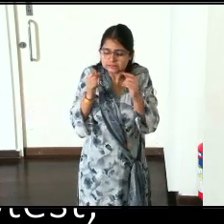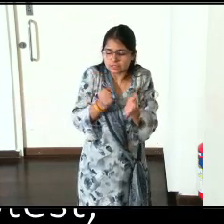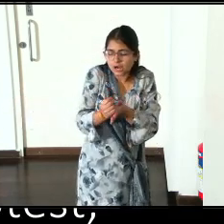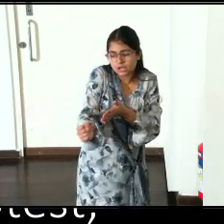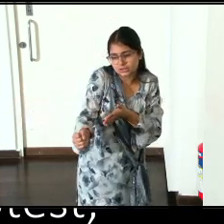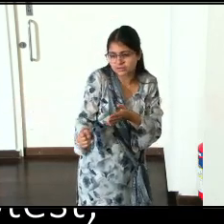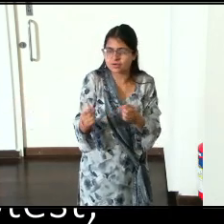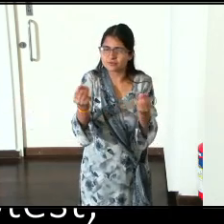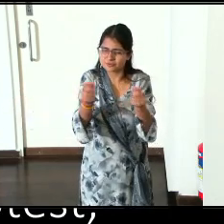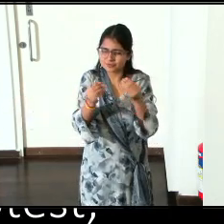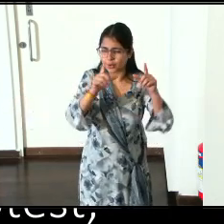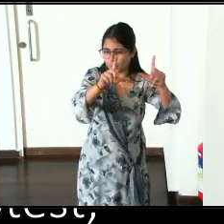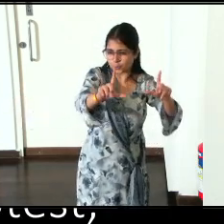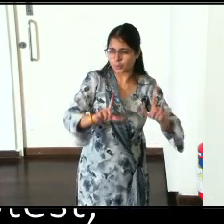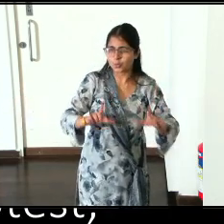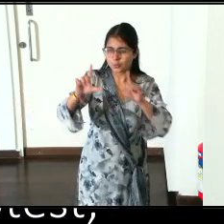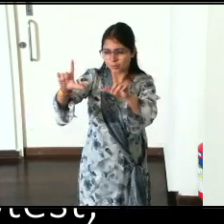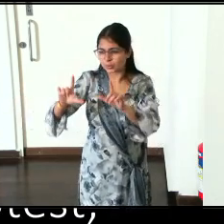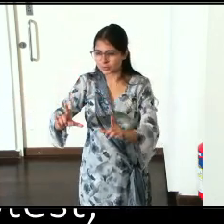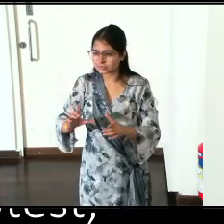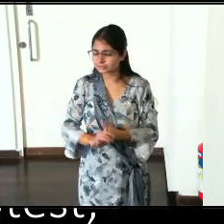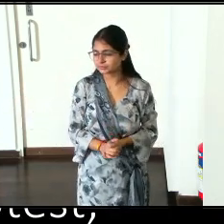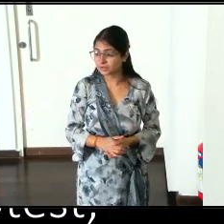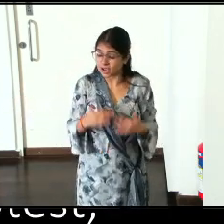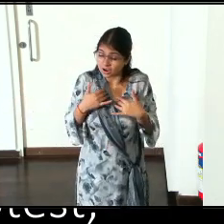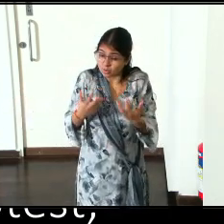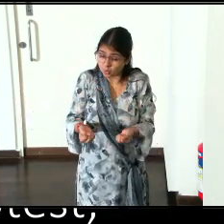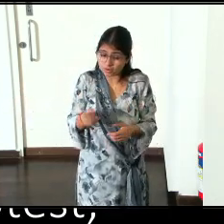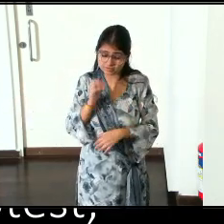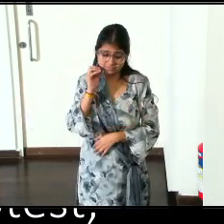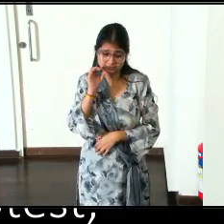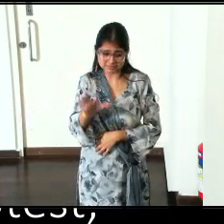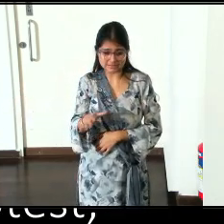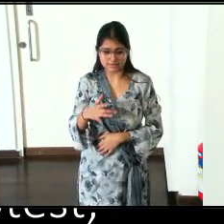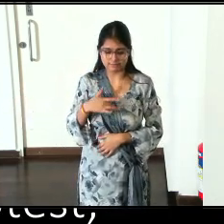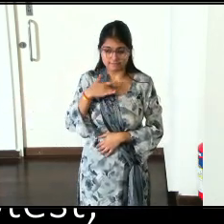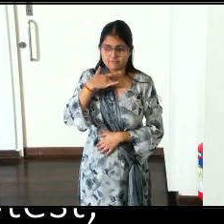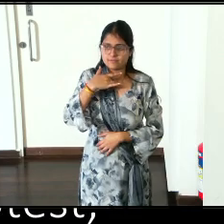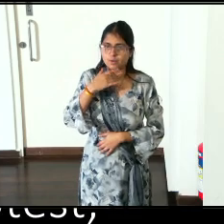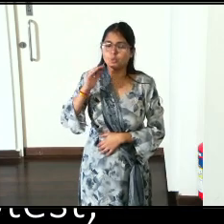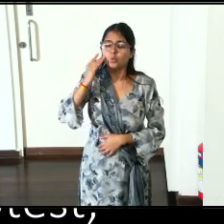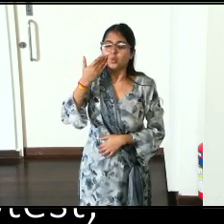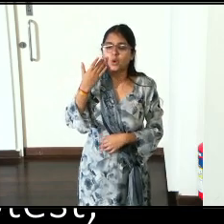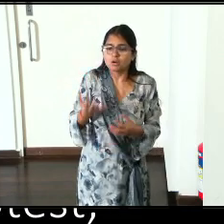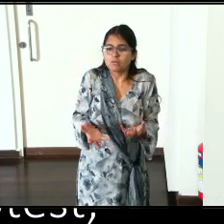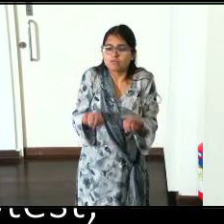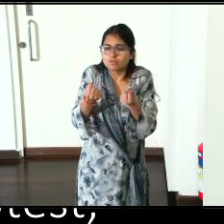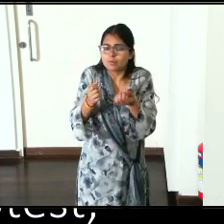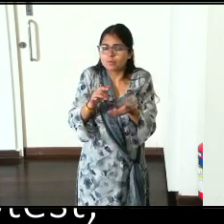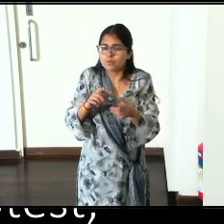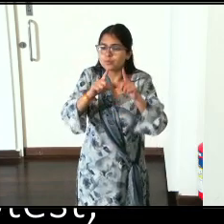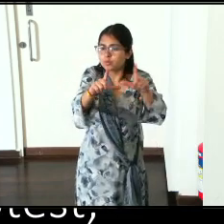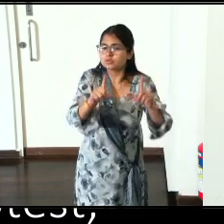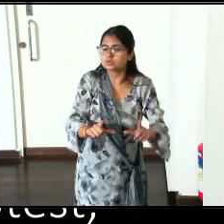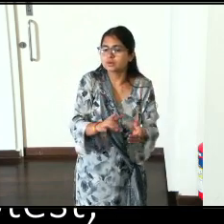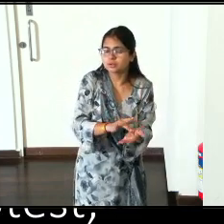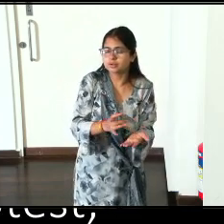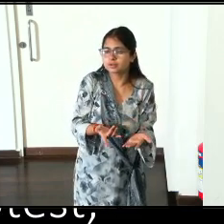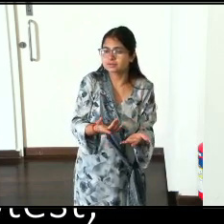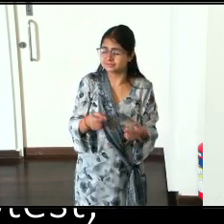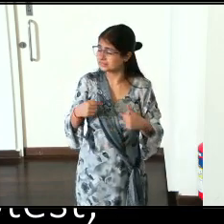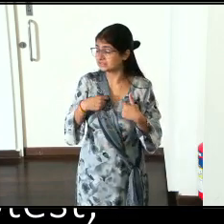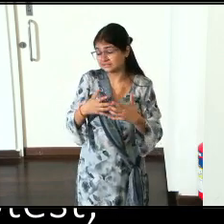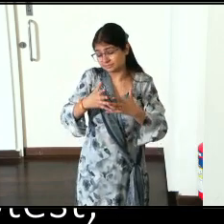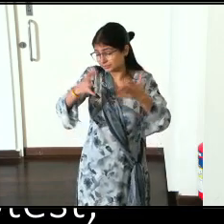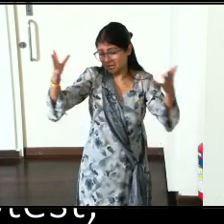few posters. I just want to give you a sense of where you find posters. So this question is rather big for